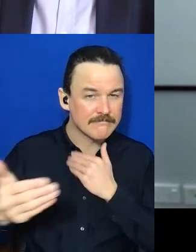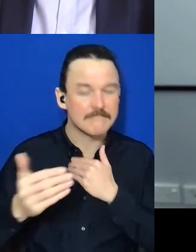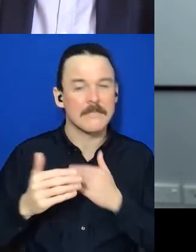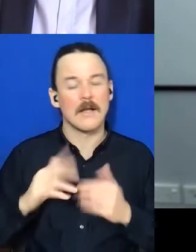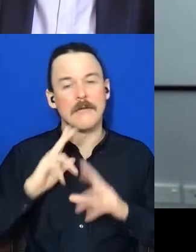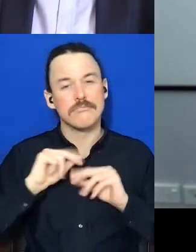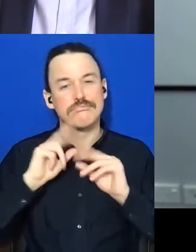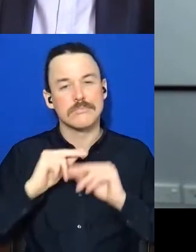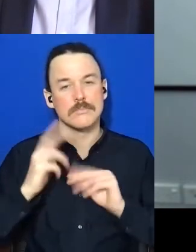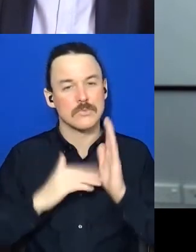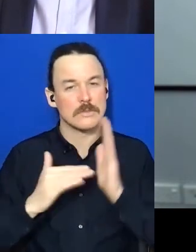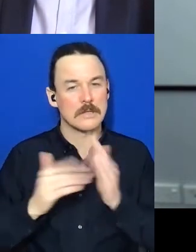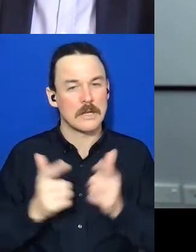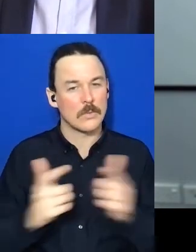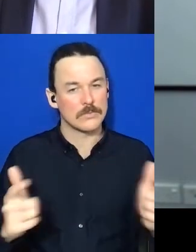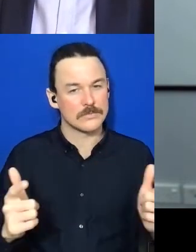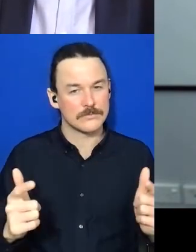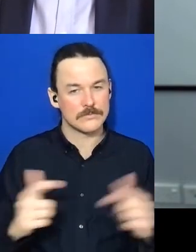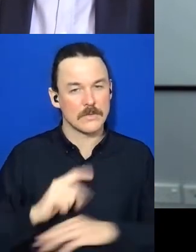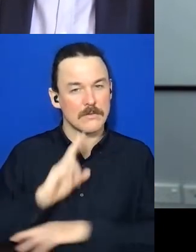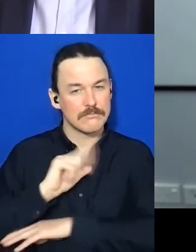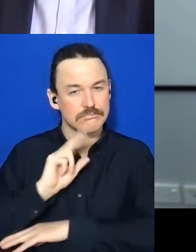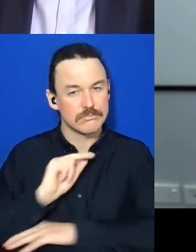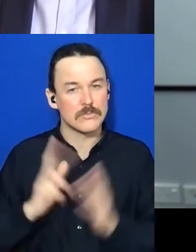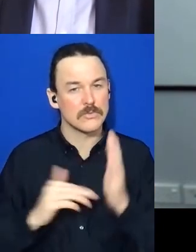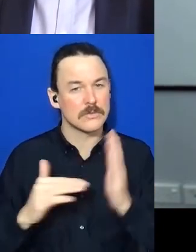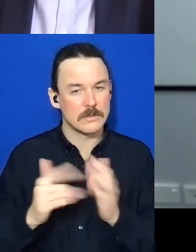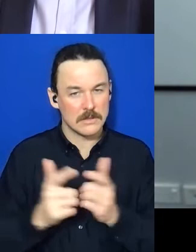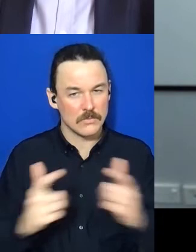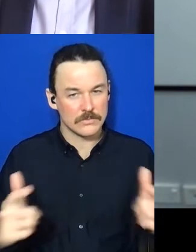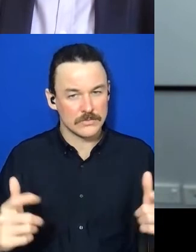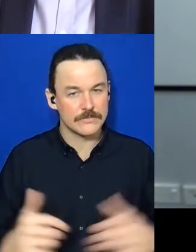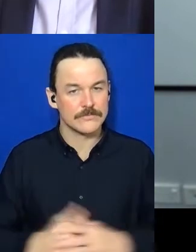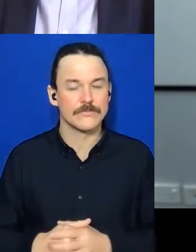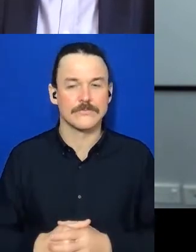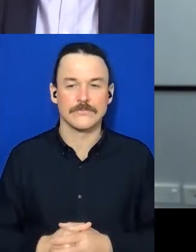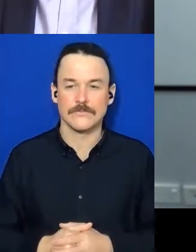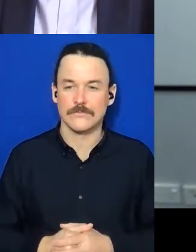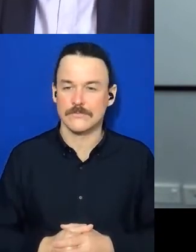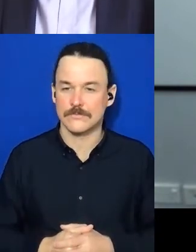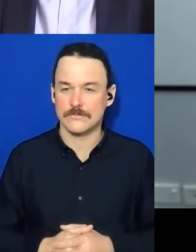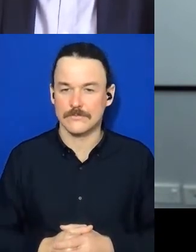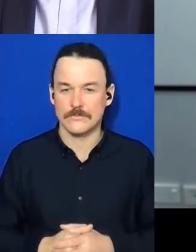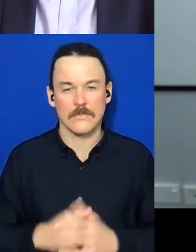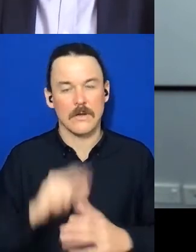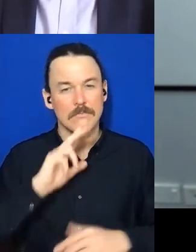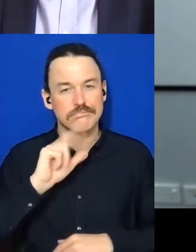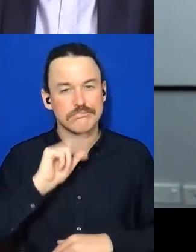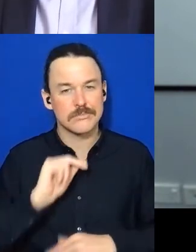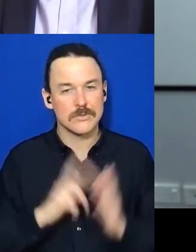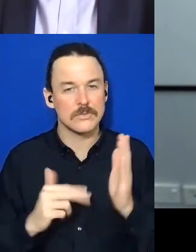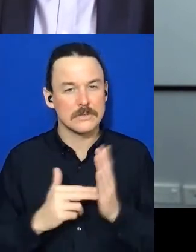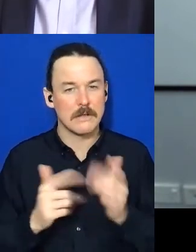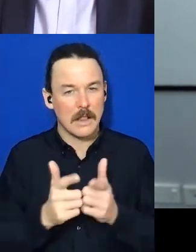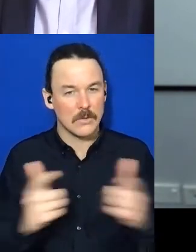koutou. Te mana whenua o Aotearoa, tēnā koutou katoa. Me mihi hoki ki ngā